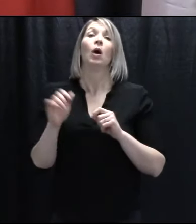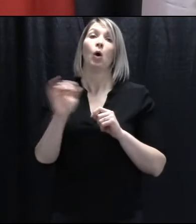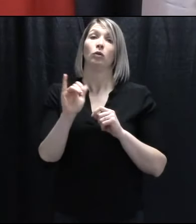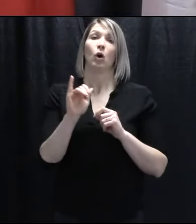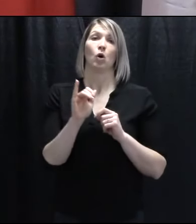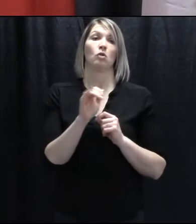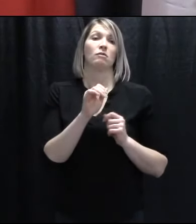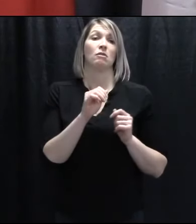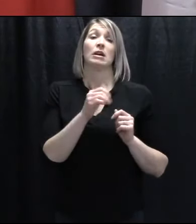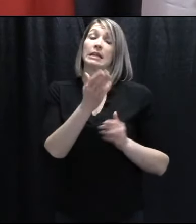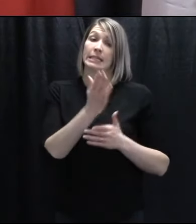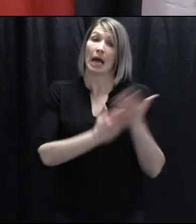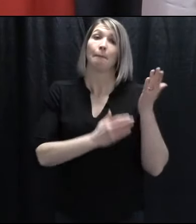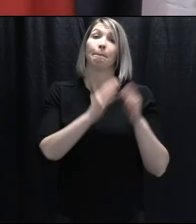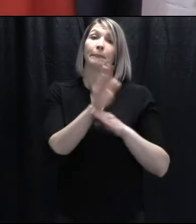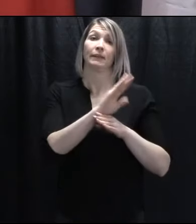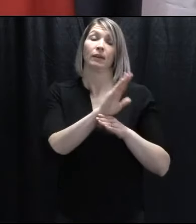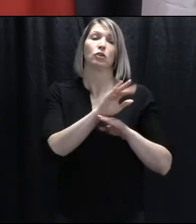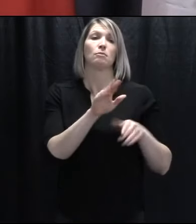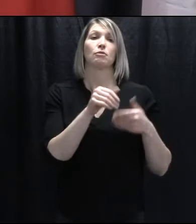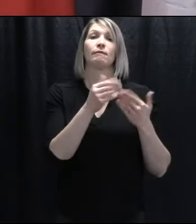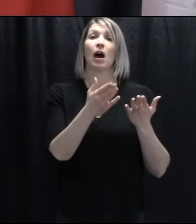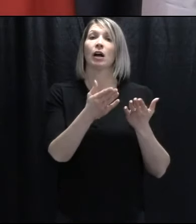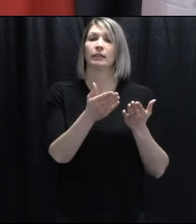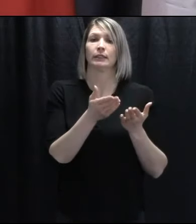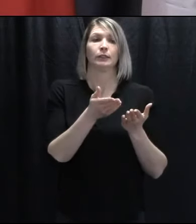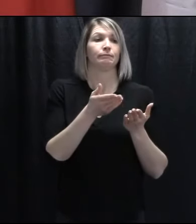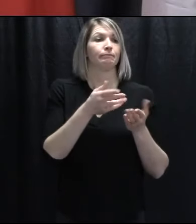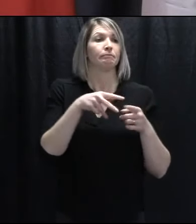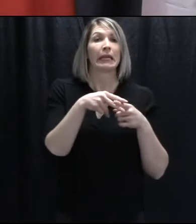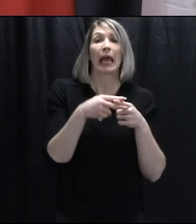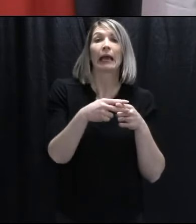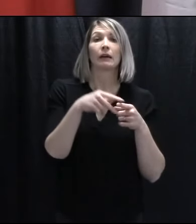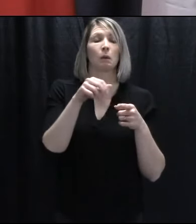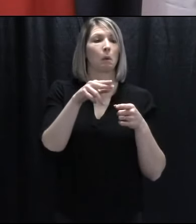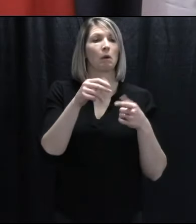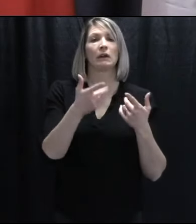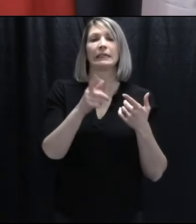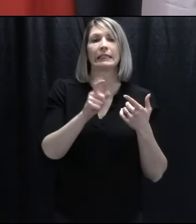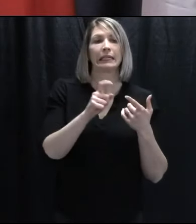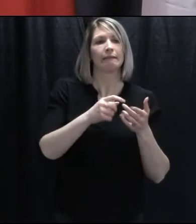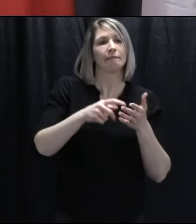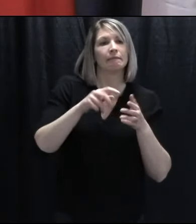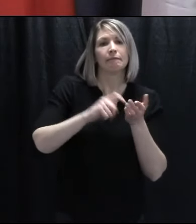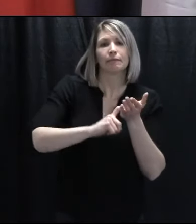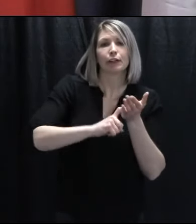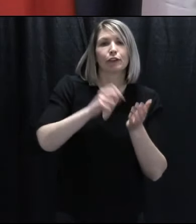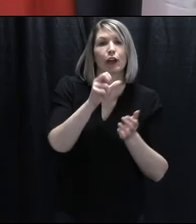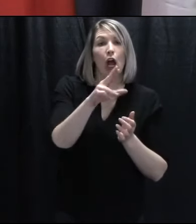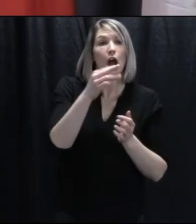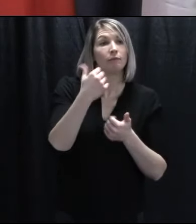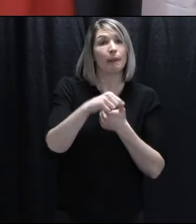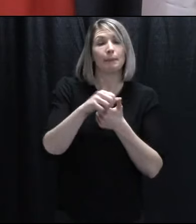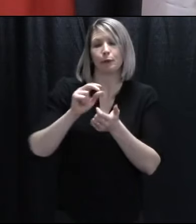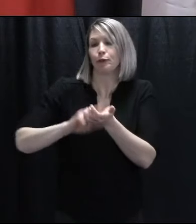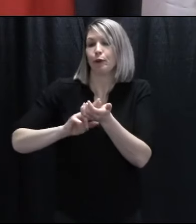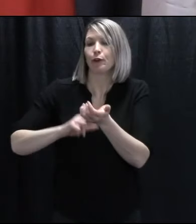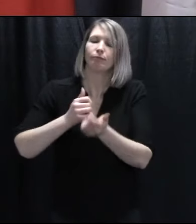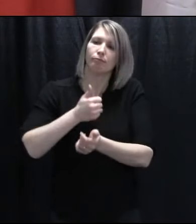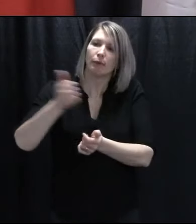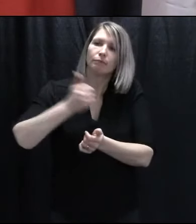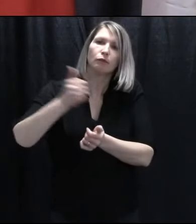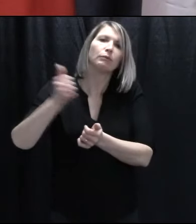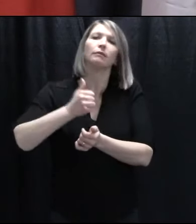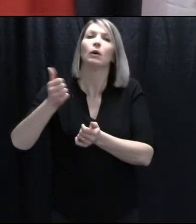essential workers, also provide services to those that would have to travel to pick up groceries over, the long term of this